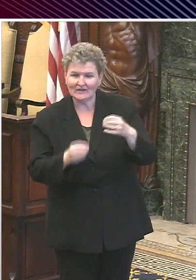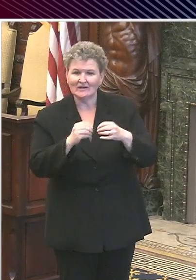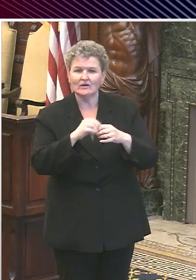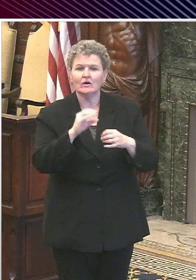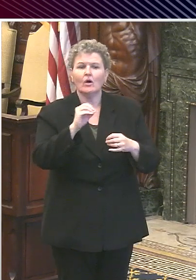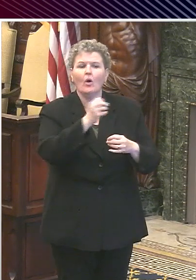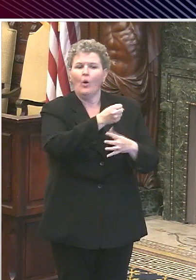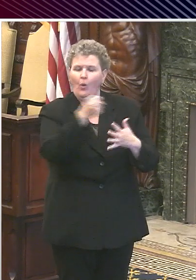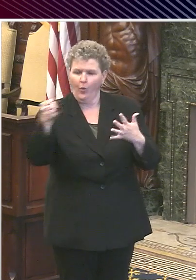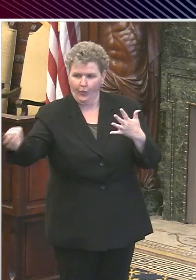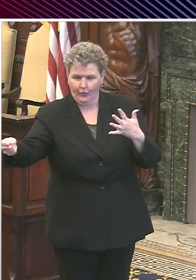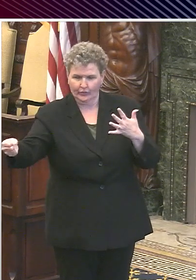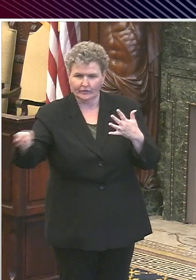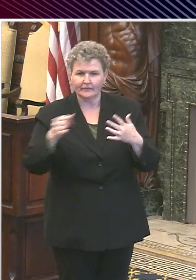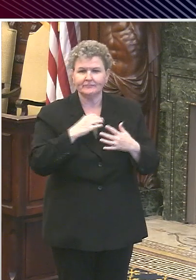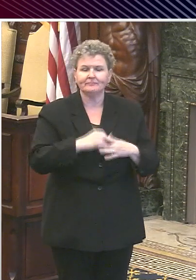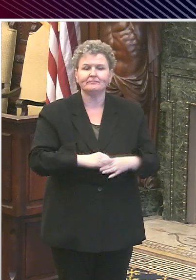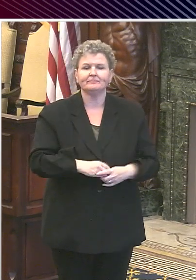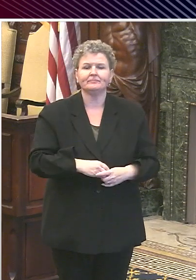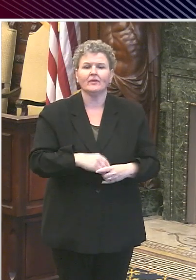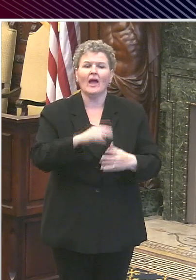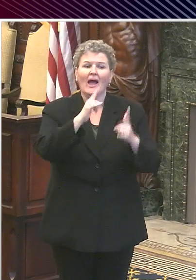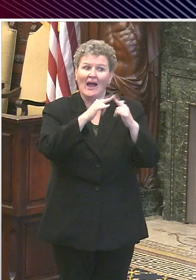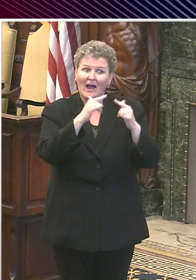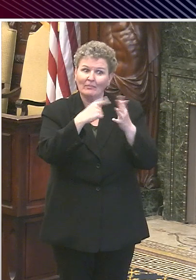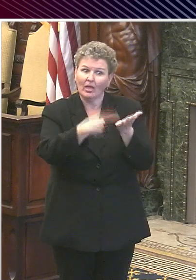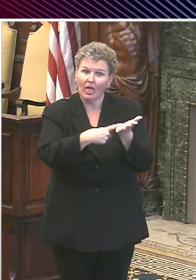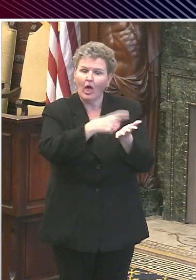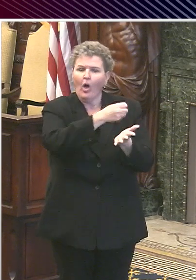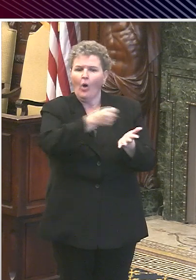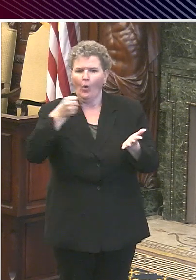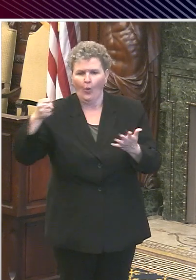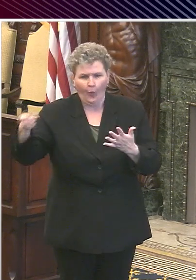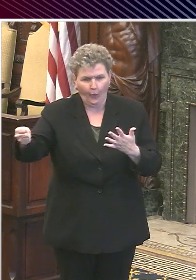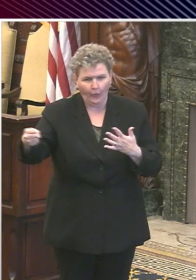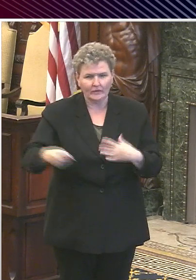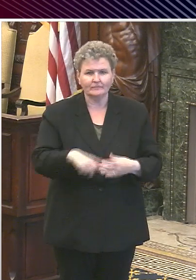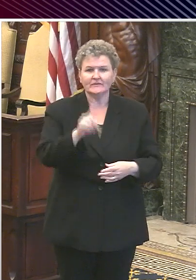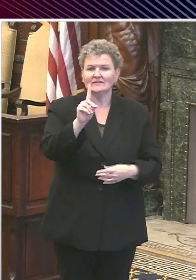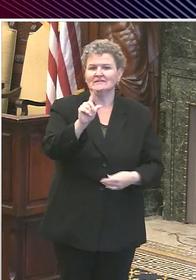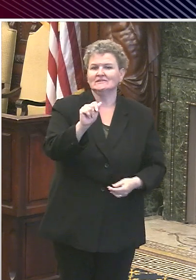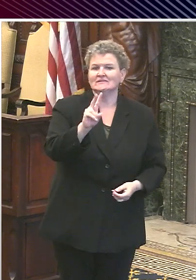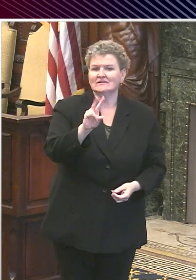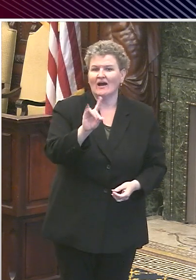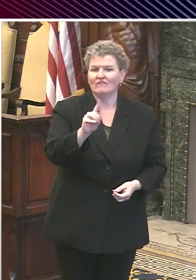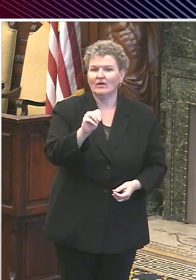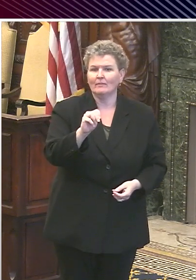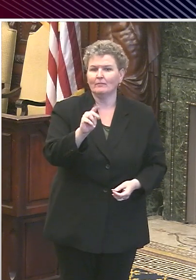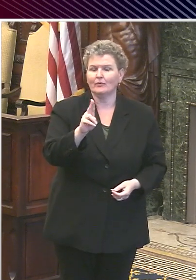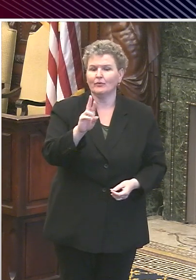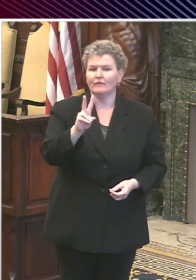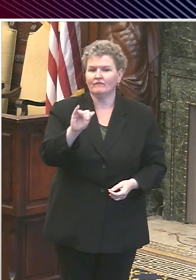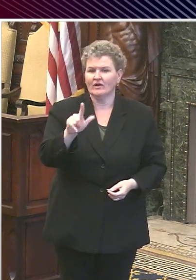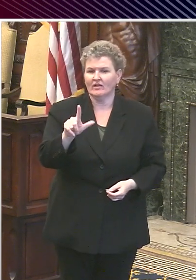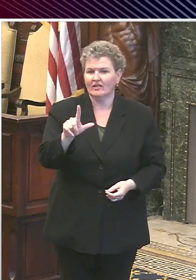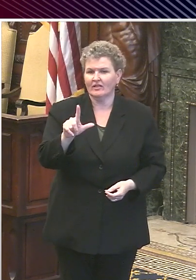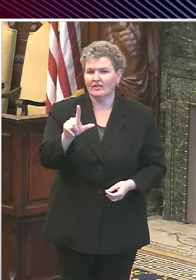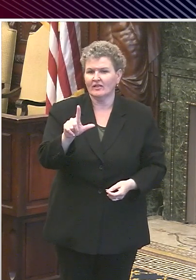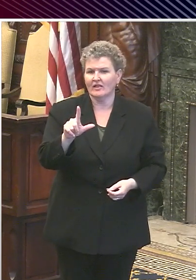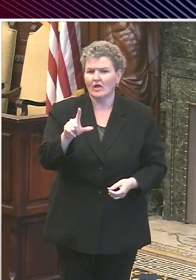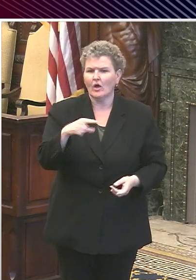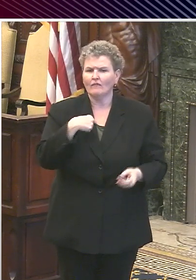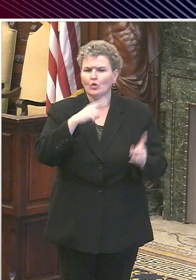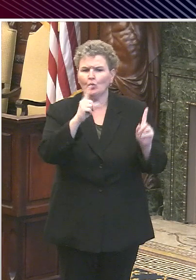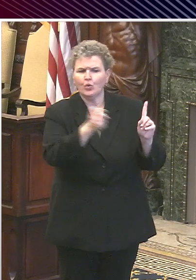mind, let's move on to David Merrill of Philadelphia Magazine for the moment. Hi, yeah, this is for Dr.